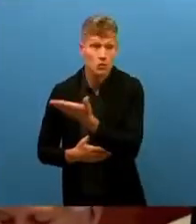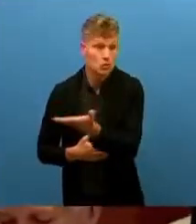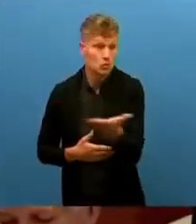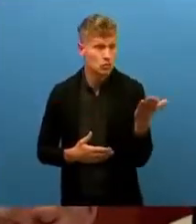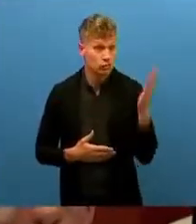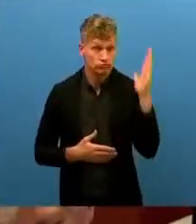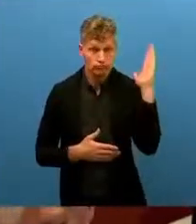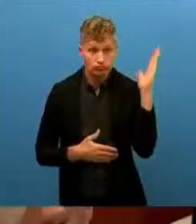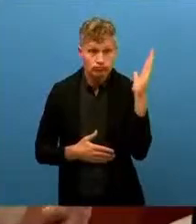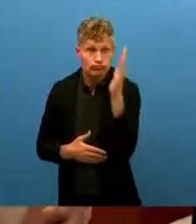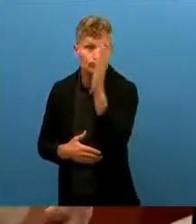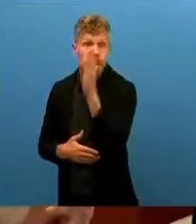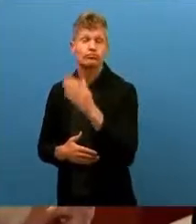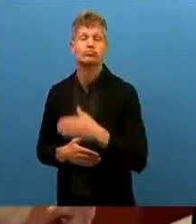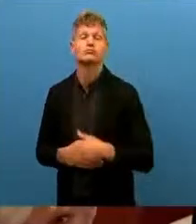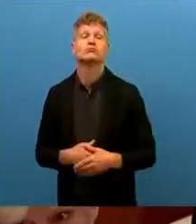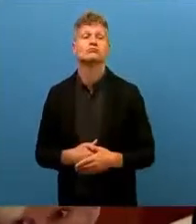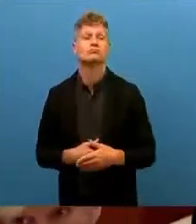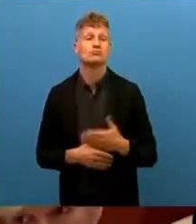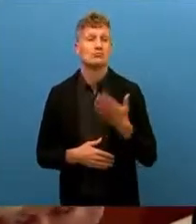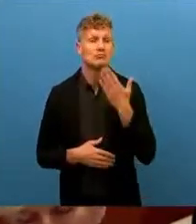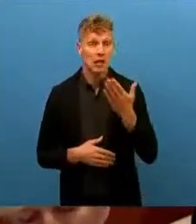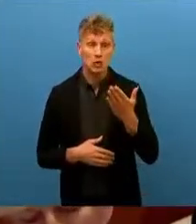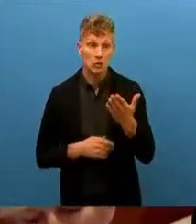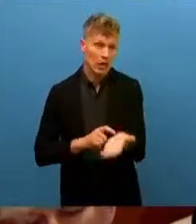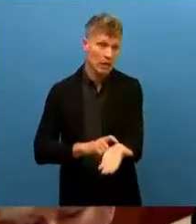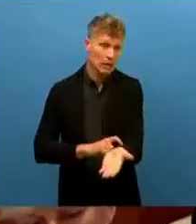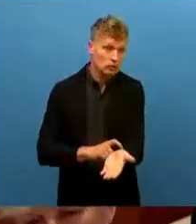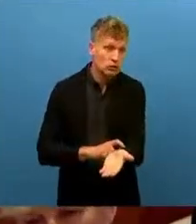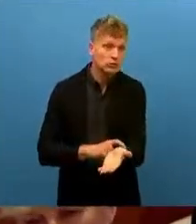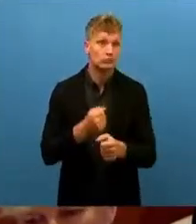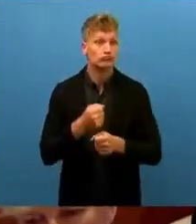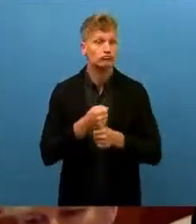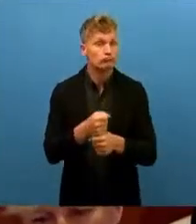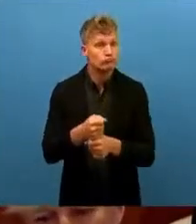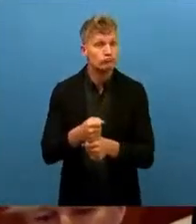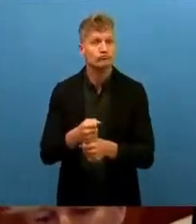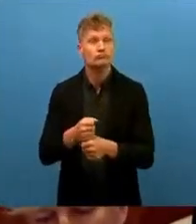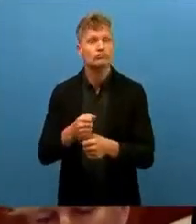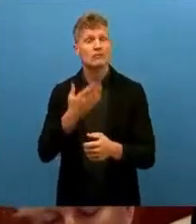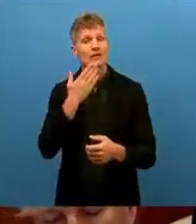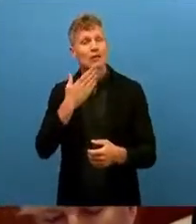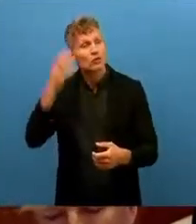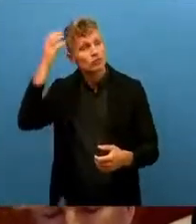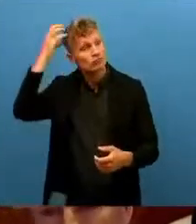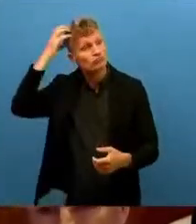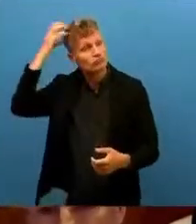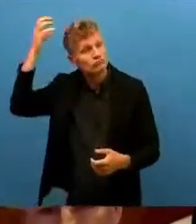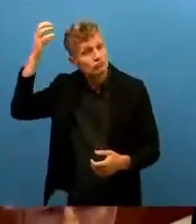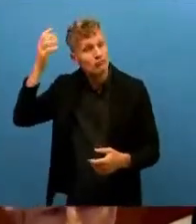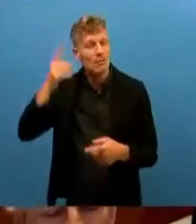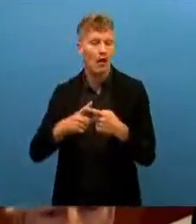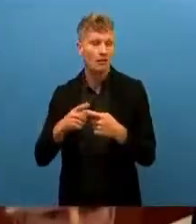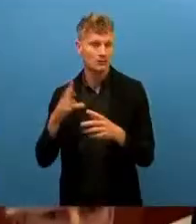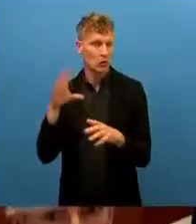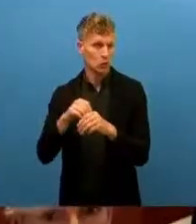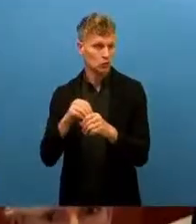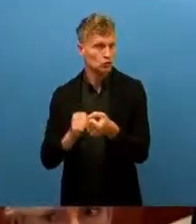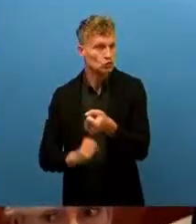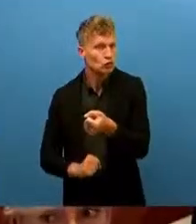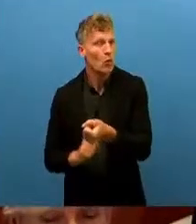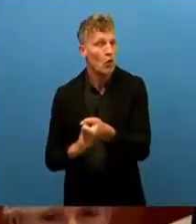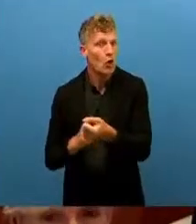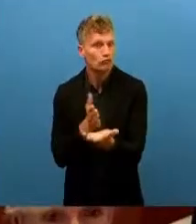also thank to the states for your statements and also regarding the questions of the roadmap and next steps. As the outgoing